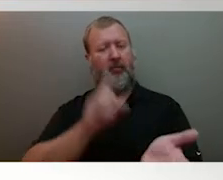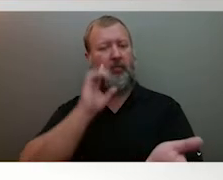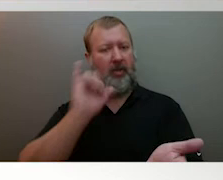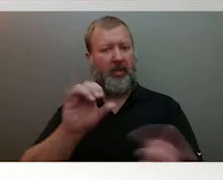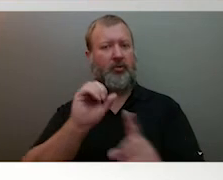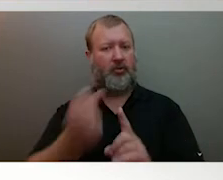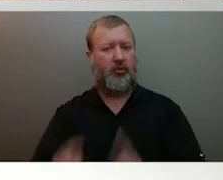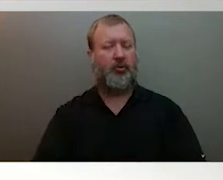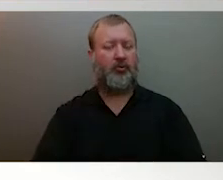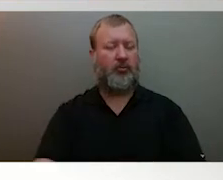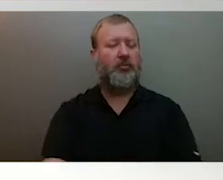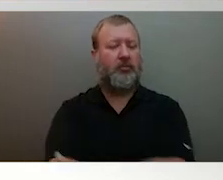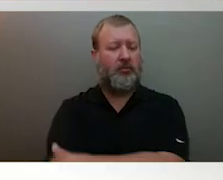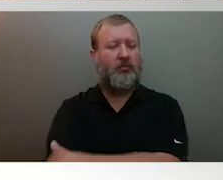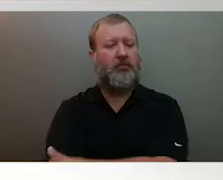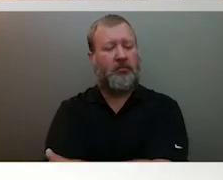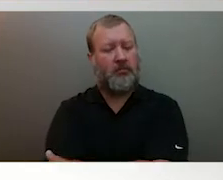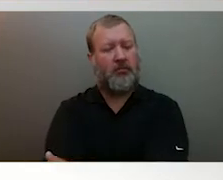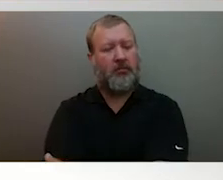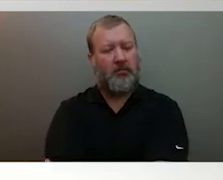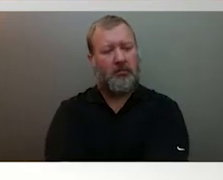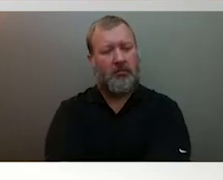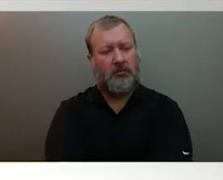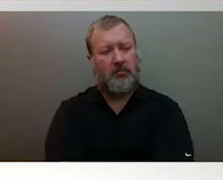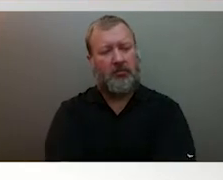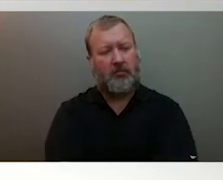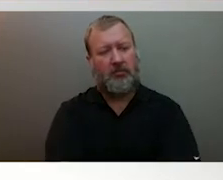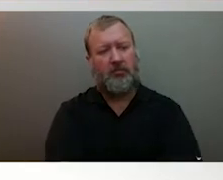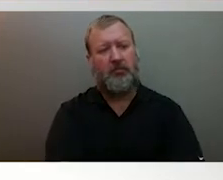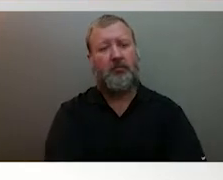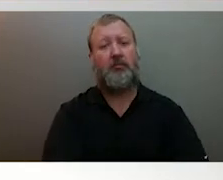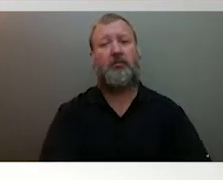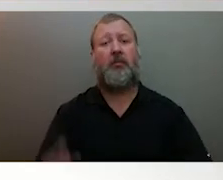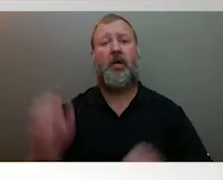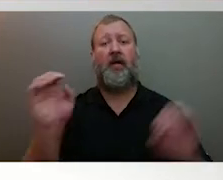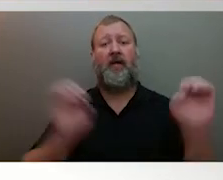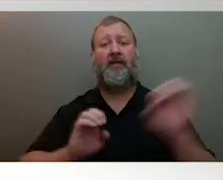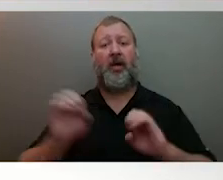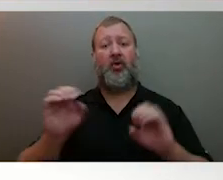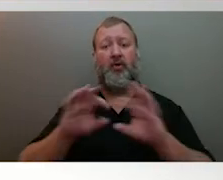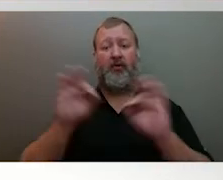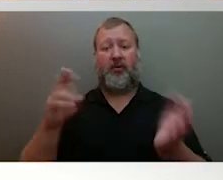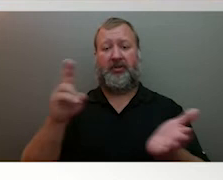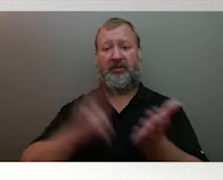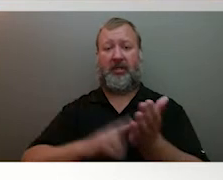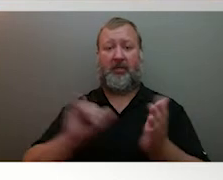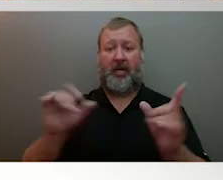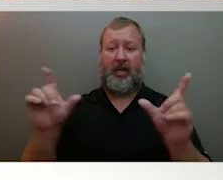situation. Does the evaluation form signed by a licensed physician